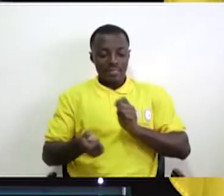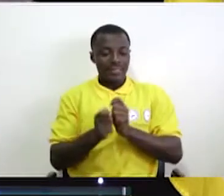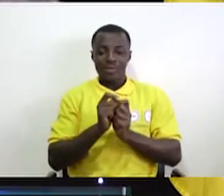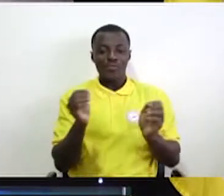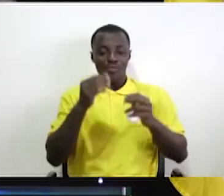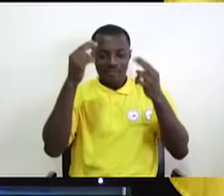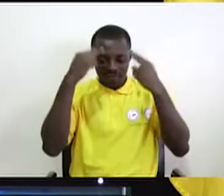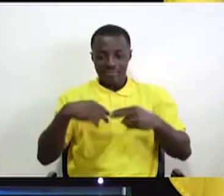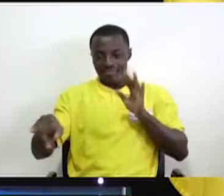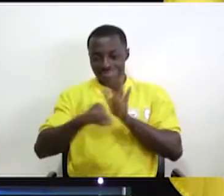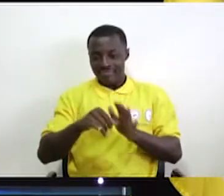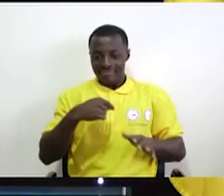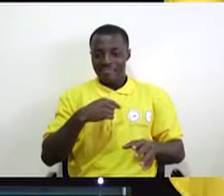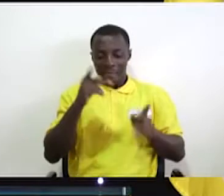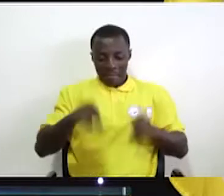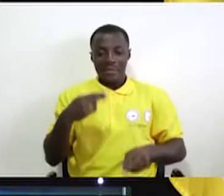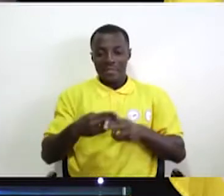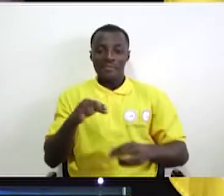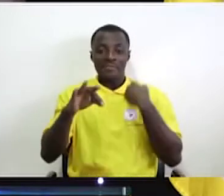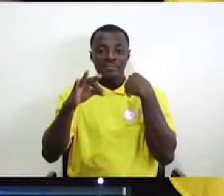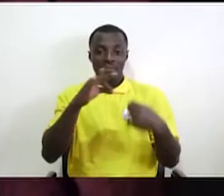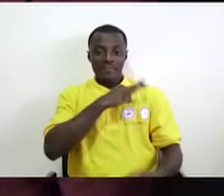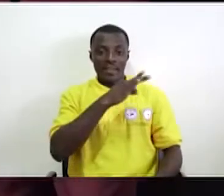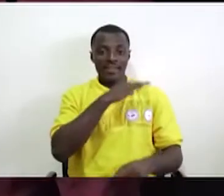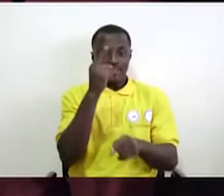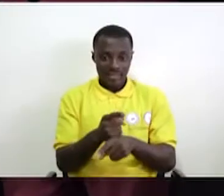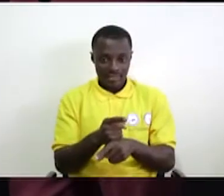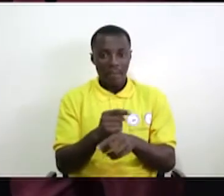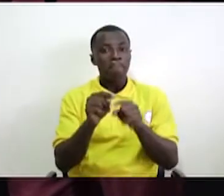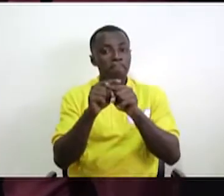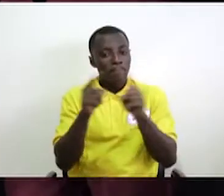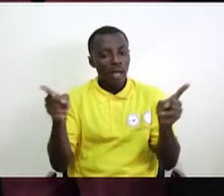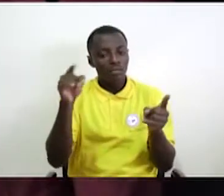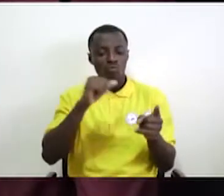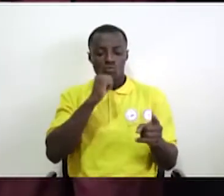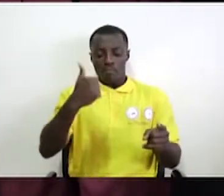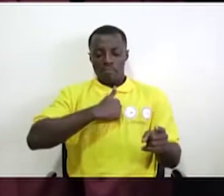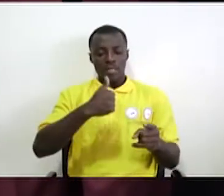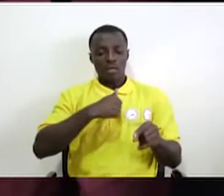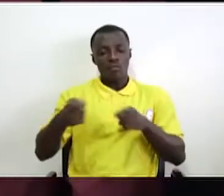You still see me, Eric Nyamekye. But it is no longer I that